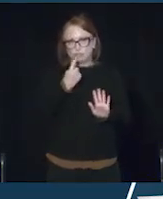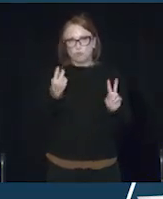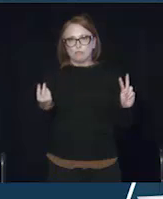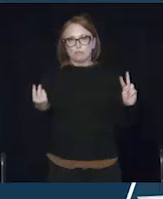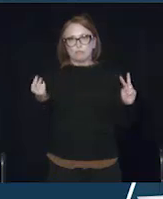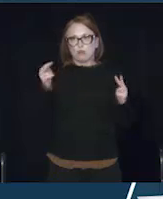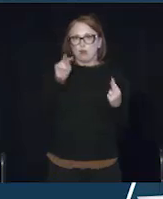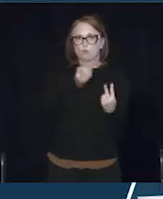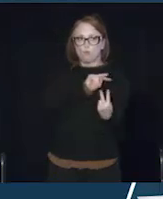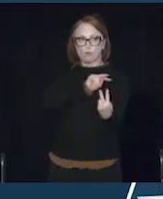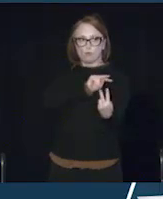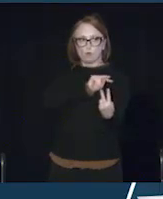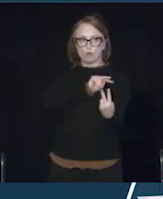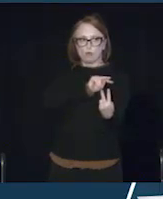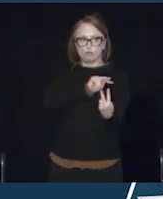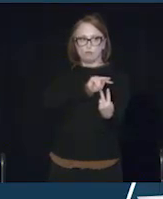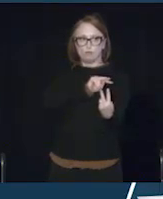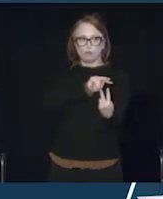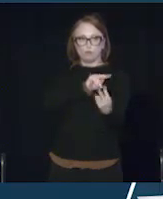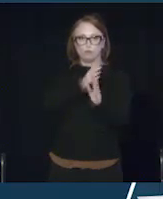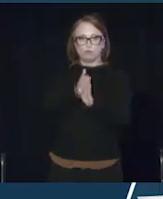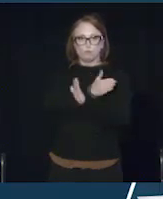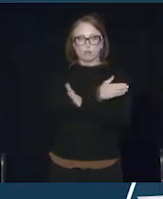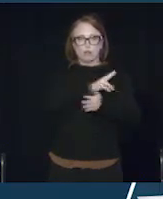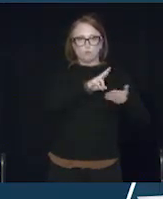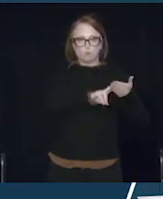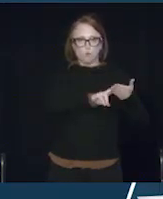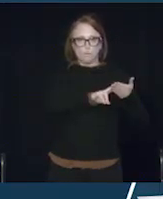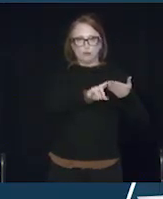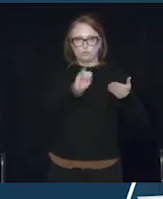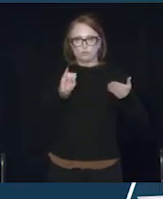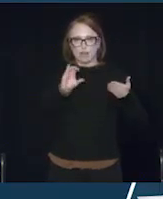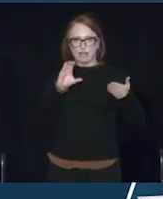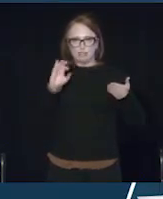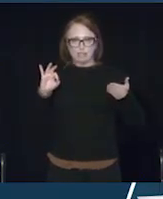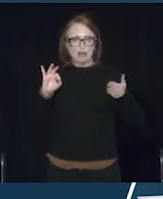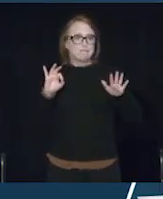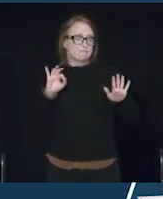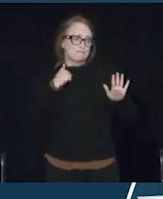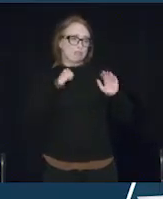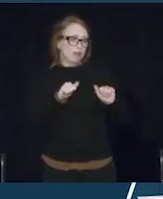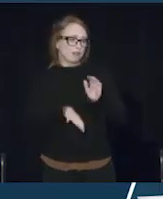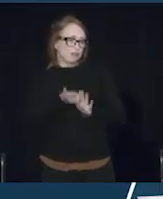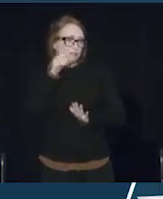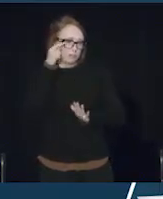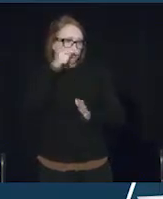going from pre-enrollment to the ICF. I'm not familiar with that process, but I can find out for you.